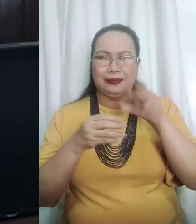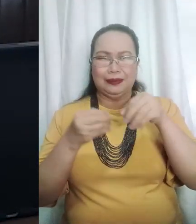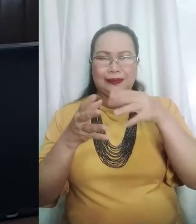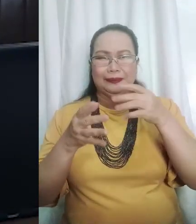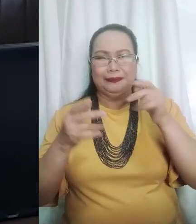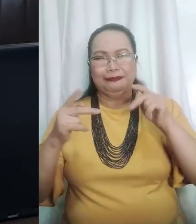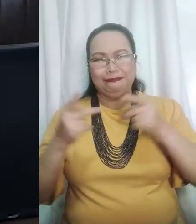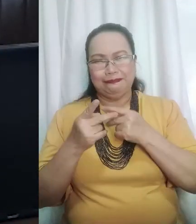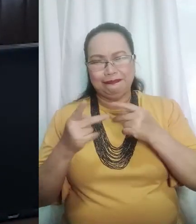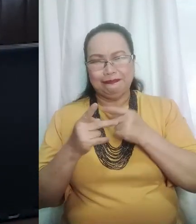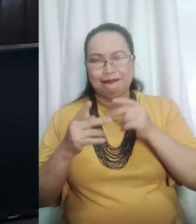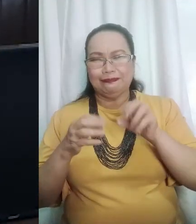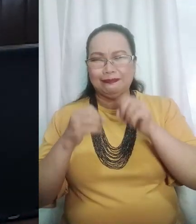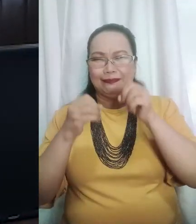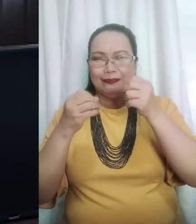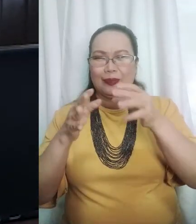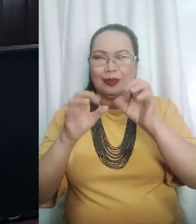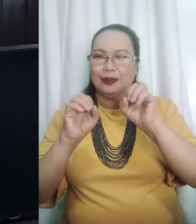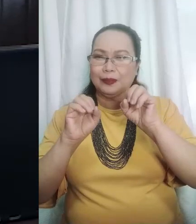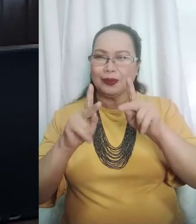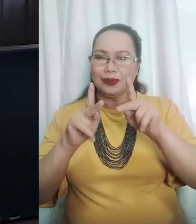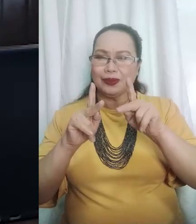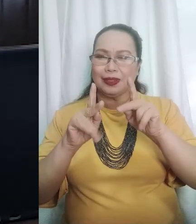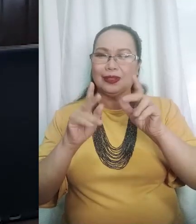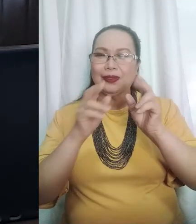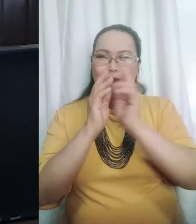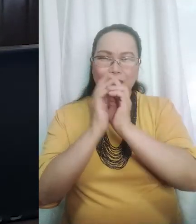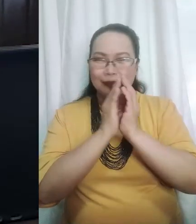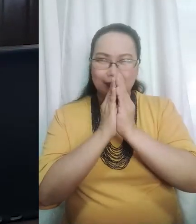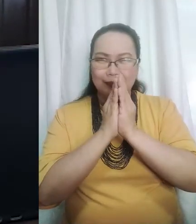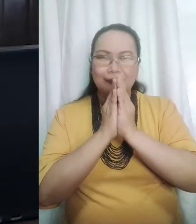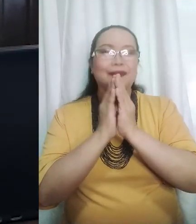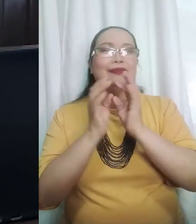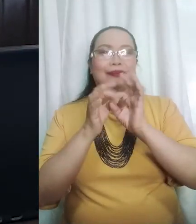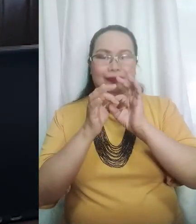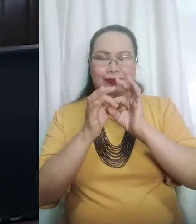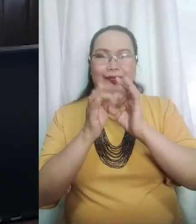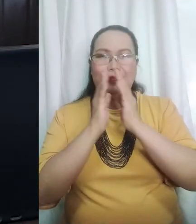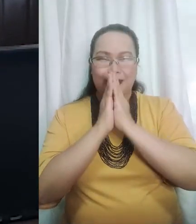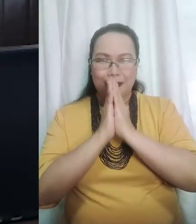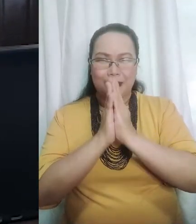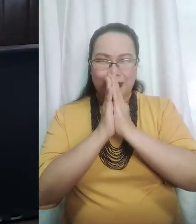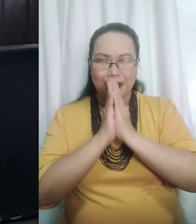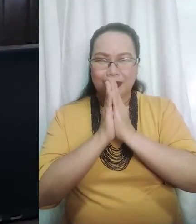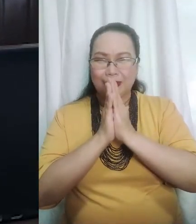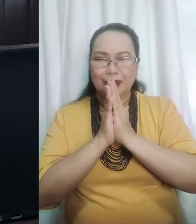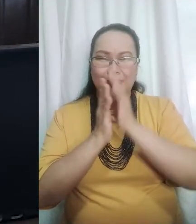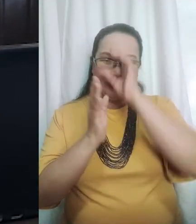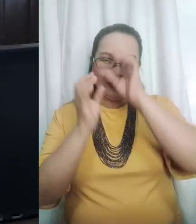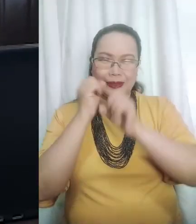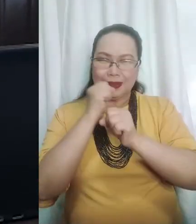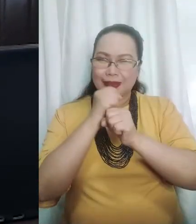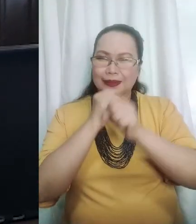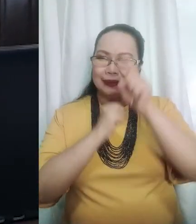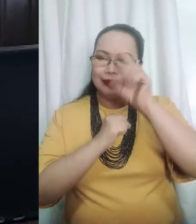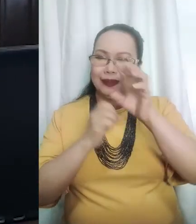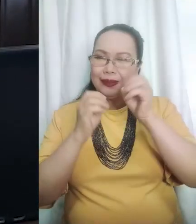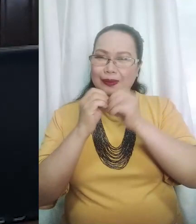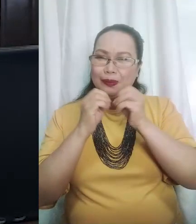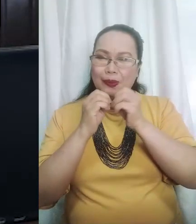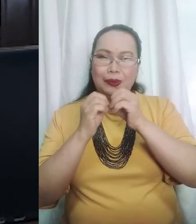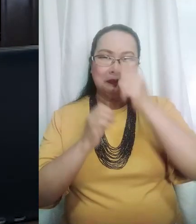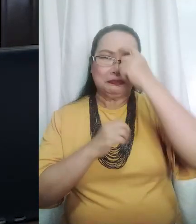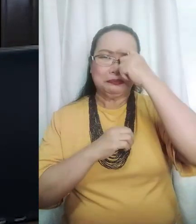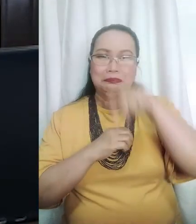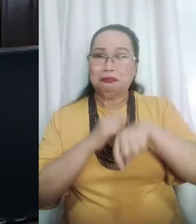opportunities to be united in prayer, to trust God more even if we don't understand. We were not okay